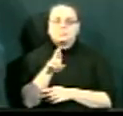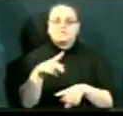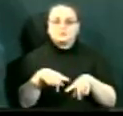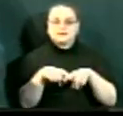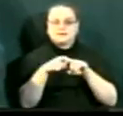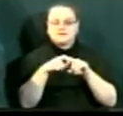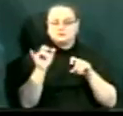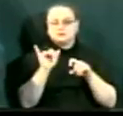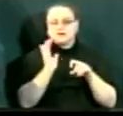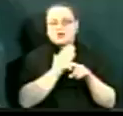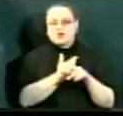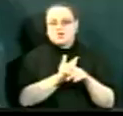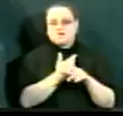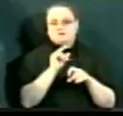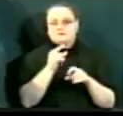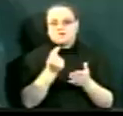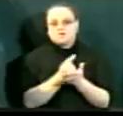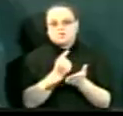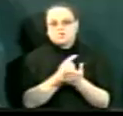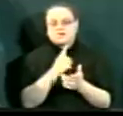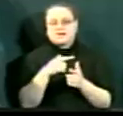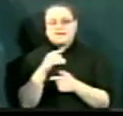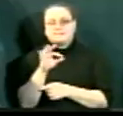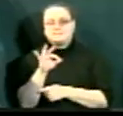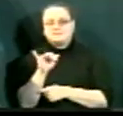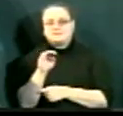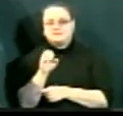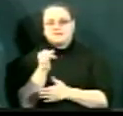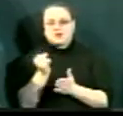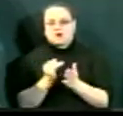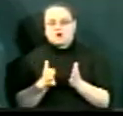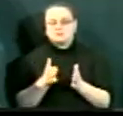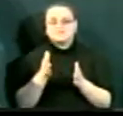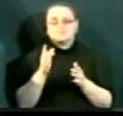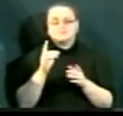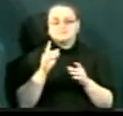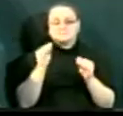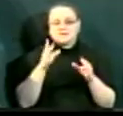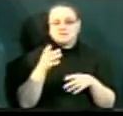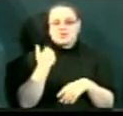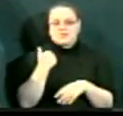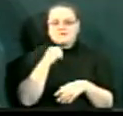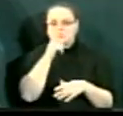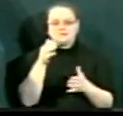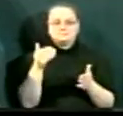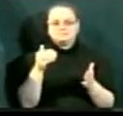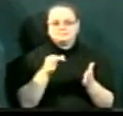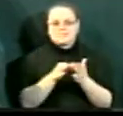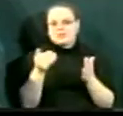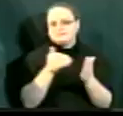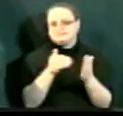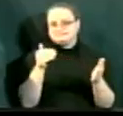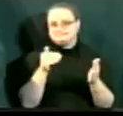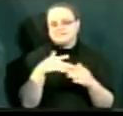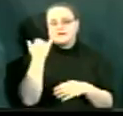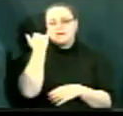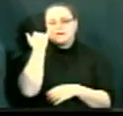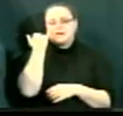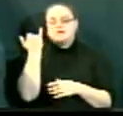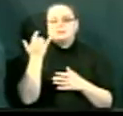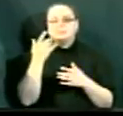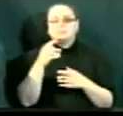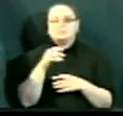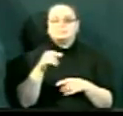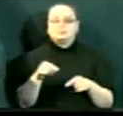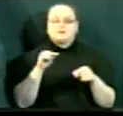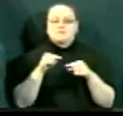our first grade and fine arts teachers had, that those wouldn't count against them this year, and in return, I guess we resort back to picking